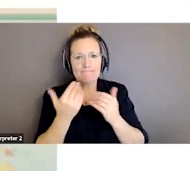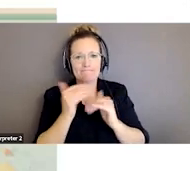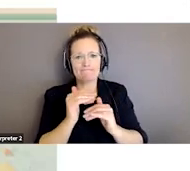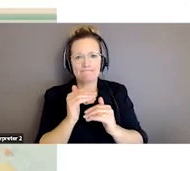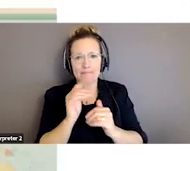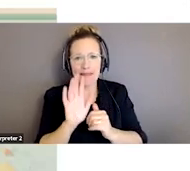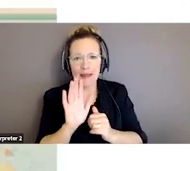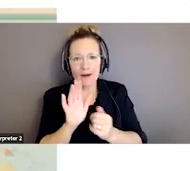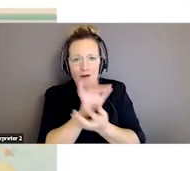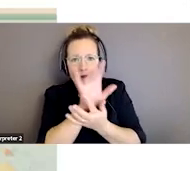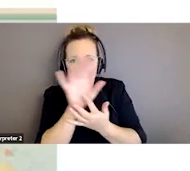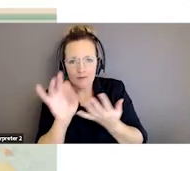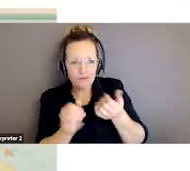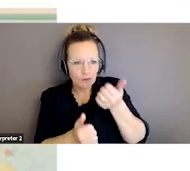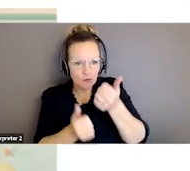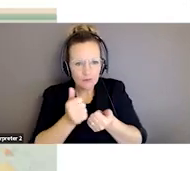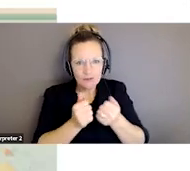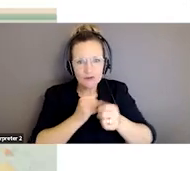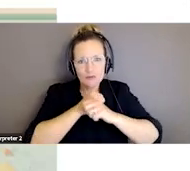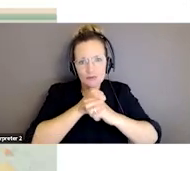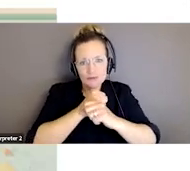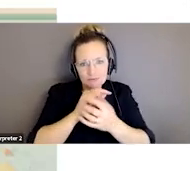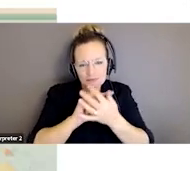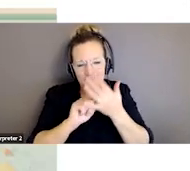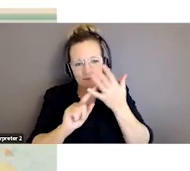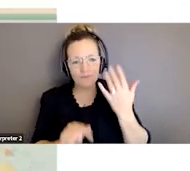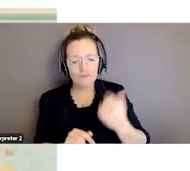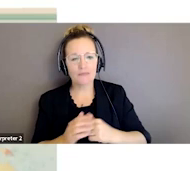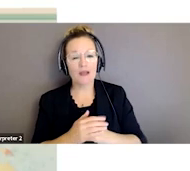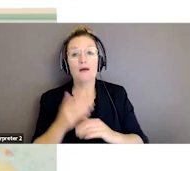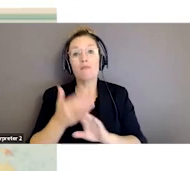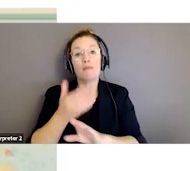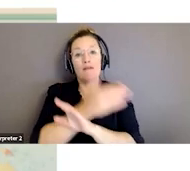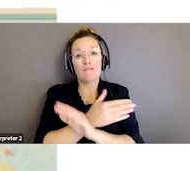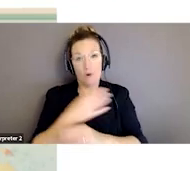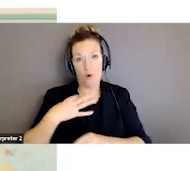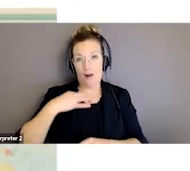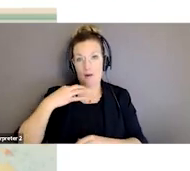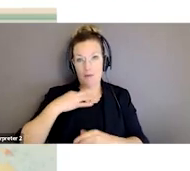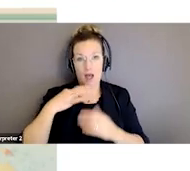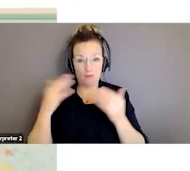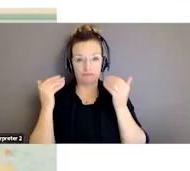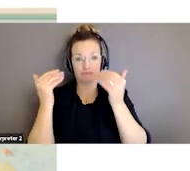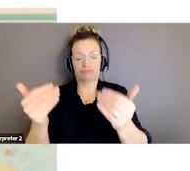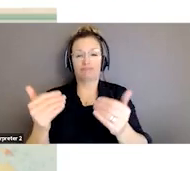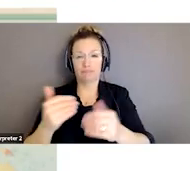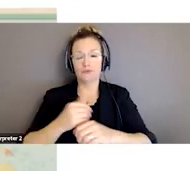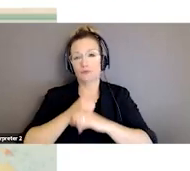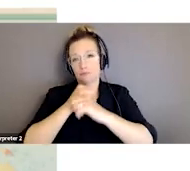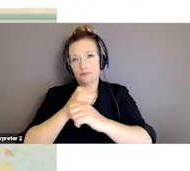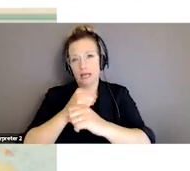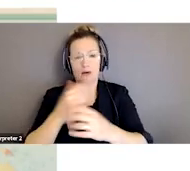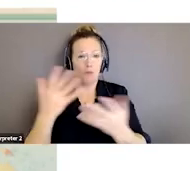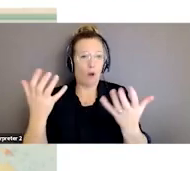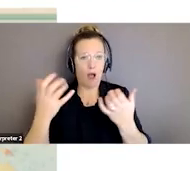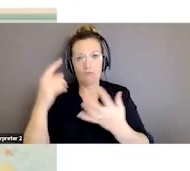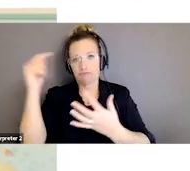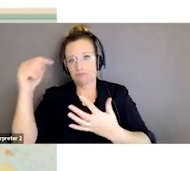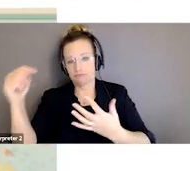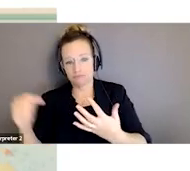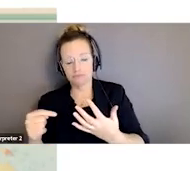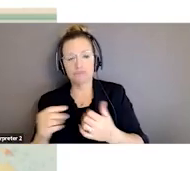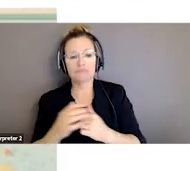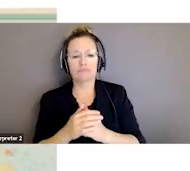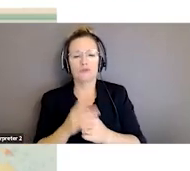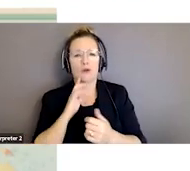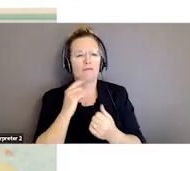Before you get into, deciding on a filing strategy and, saying we're going to file everywhere, there are a lot